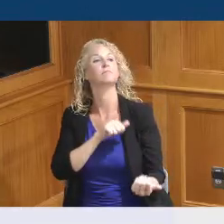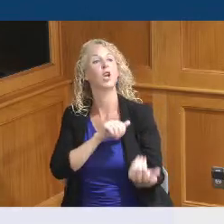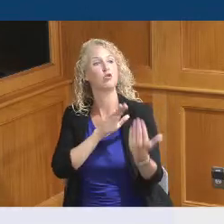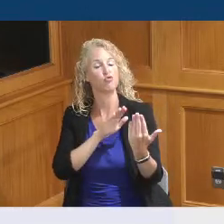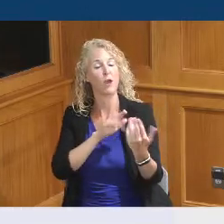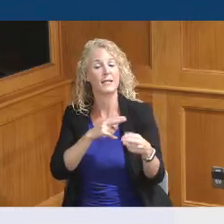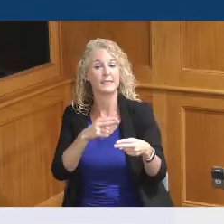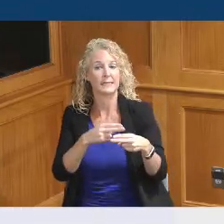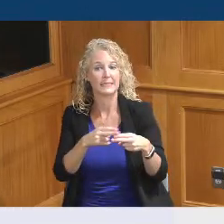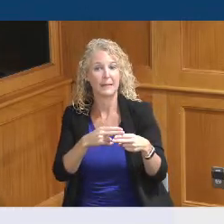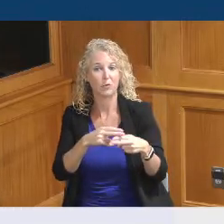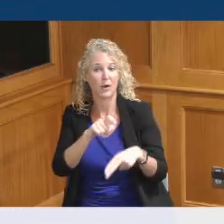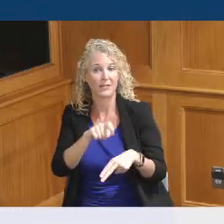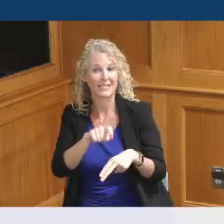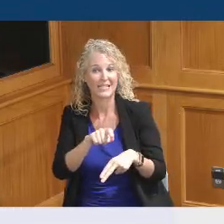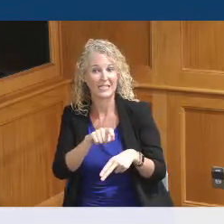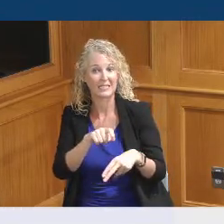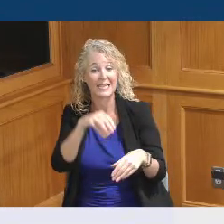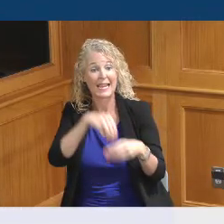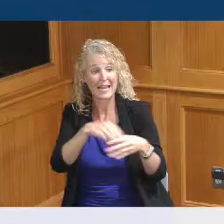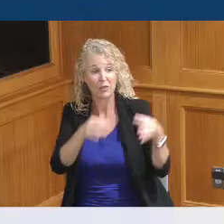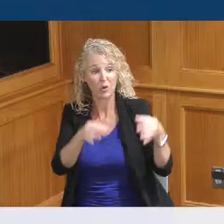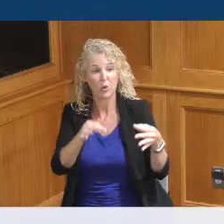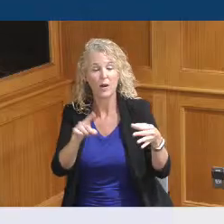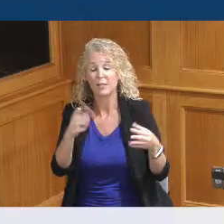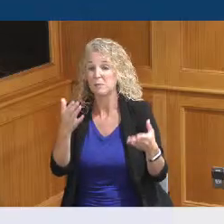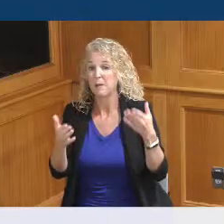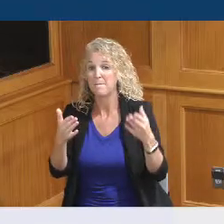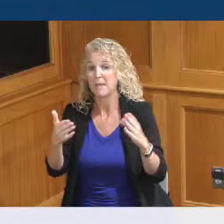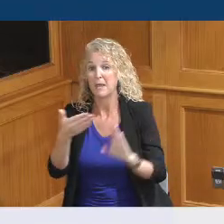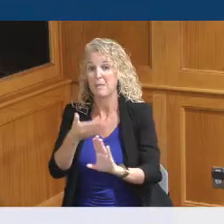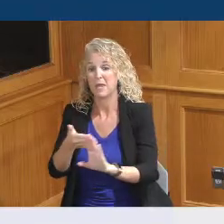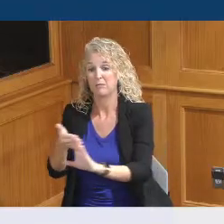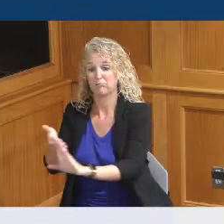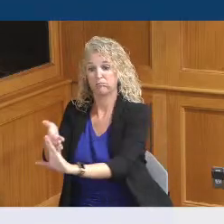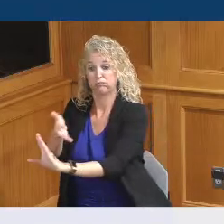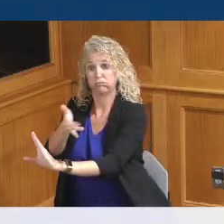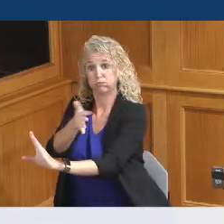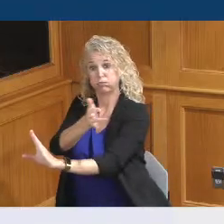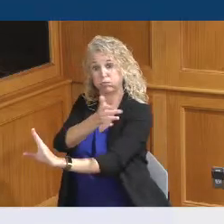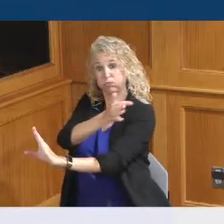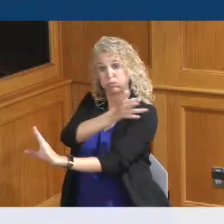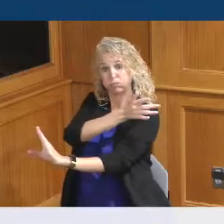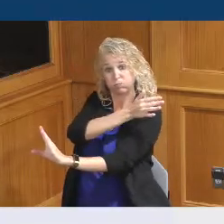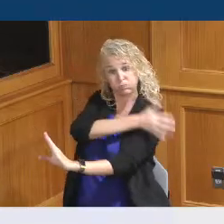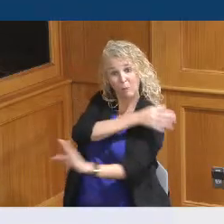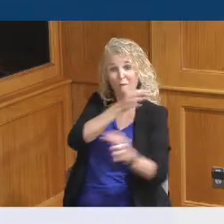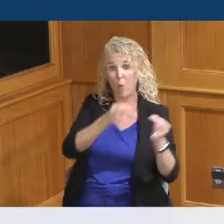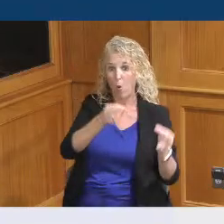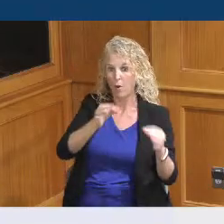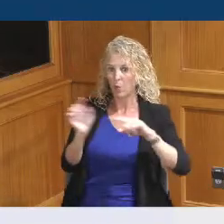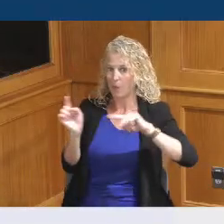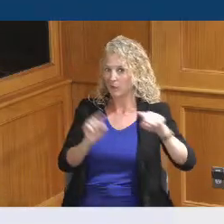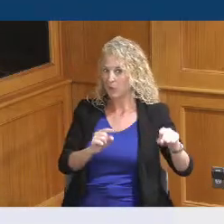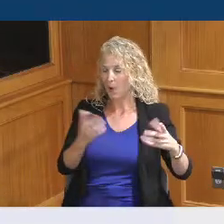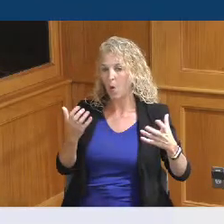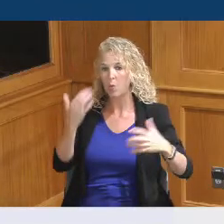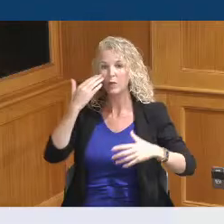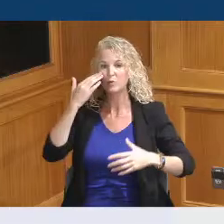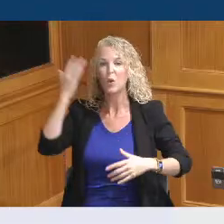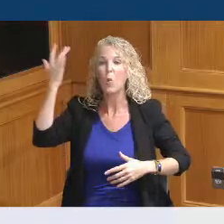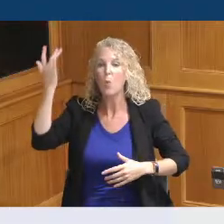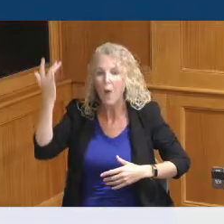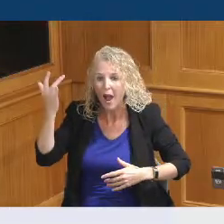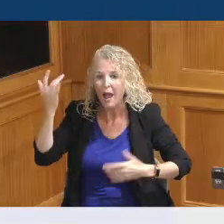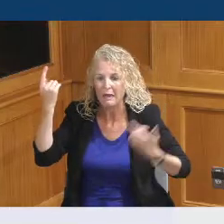needs once they get to the courthouse. How can we alleviate these problems far, far upstream? But the more we know about why people are ending up at the court, the